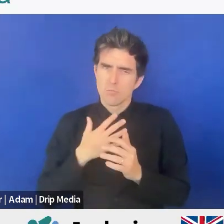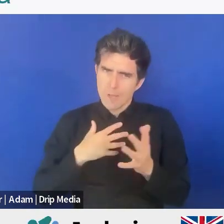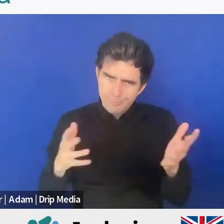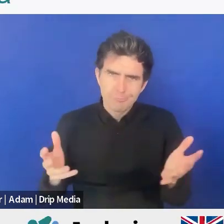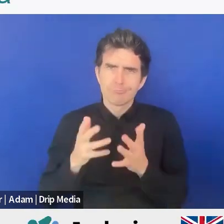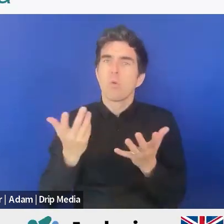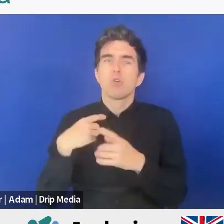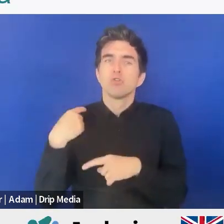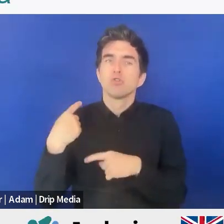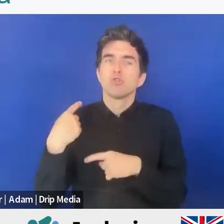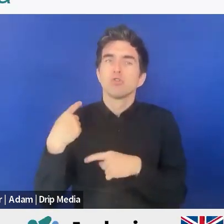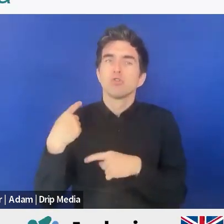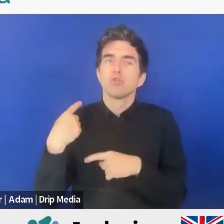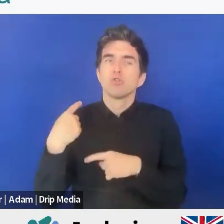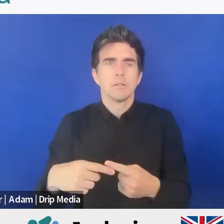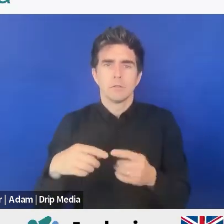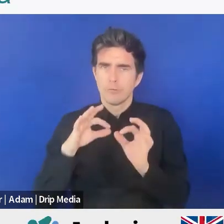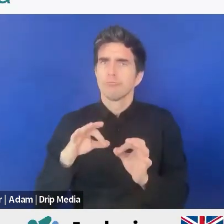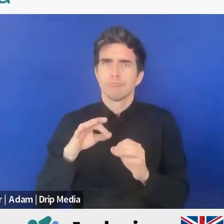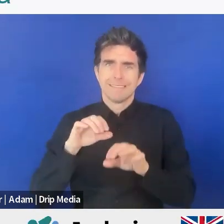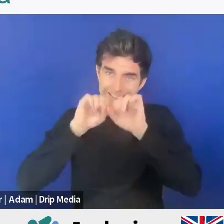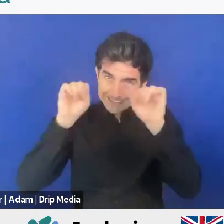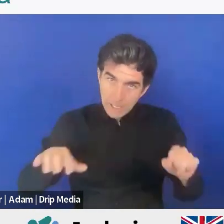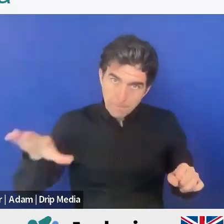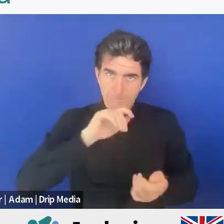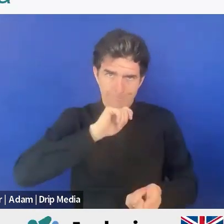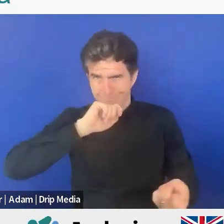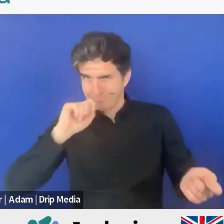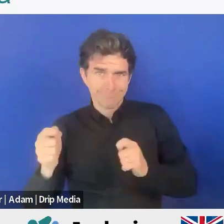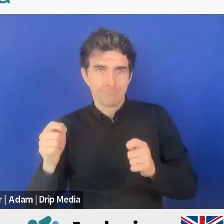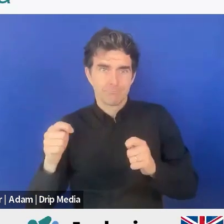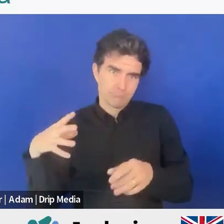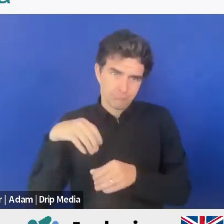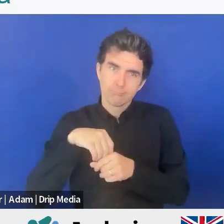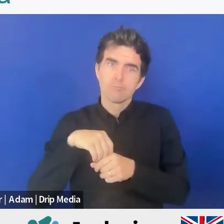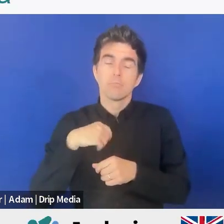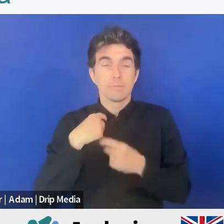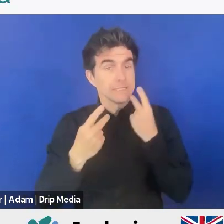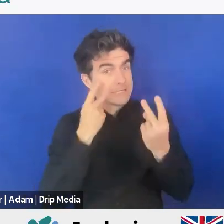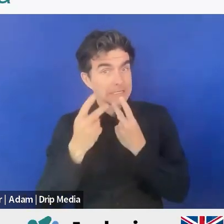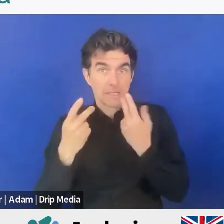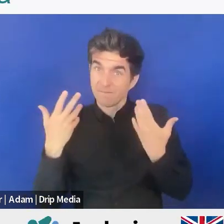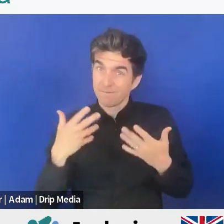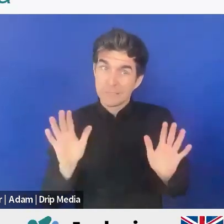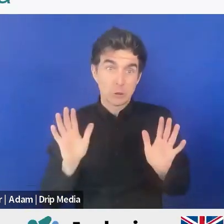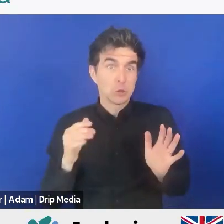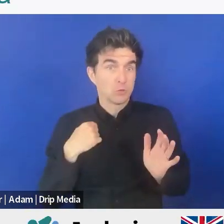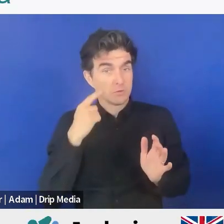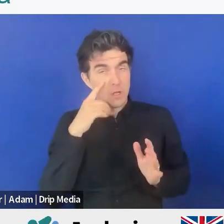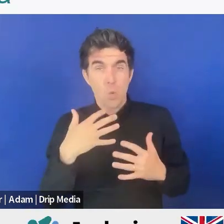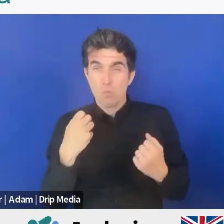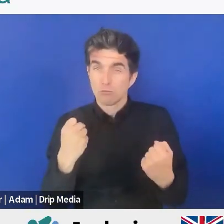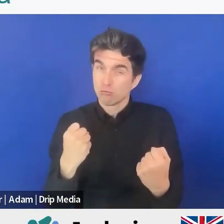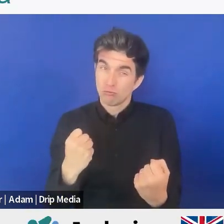and integrity of the entire system. So we have seen this firsthand and believe that this is one of